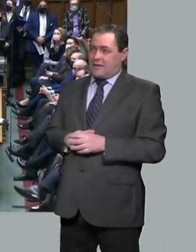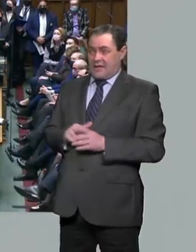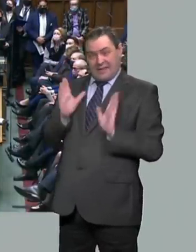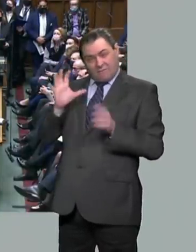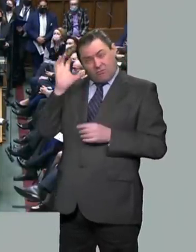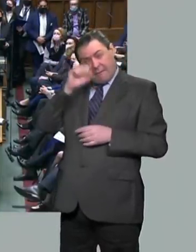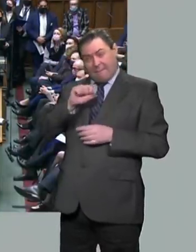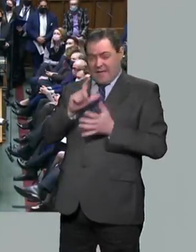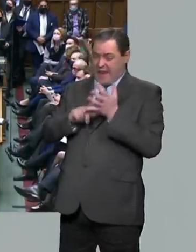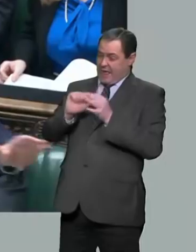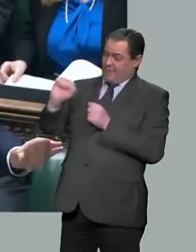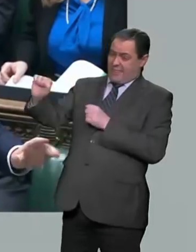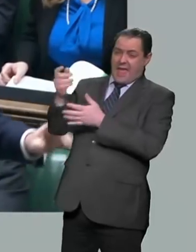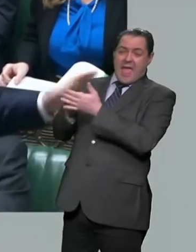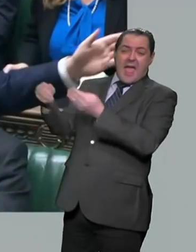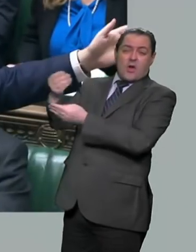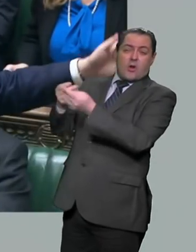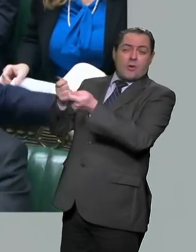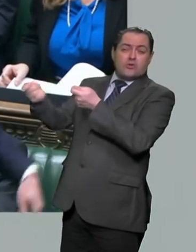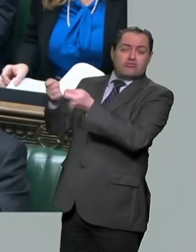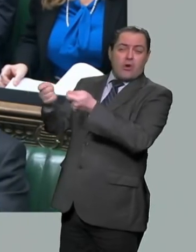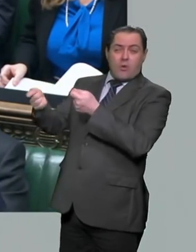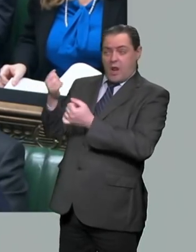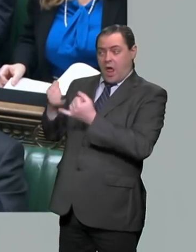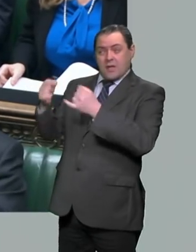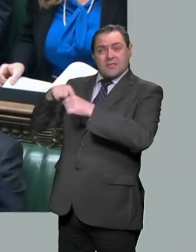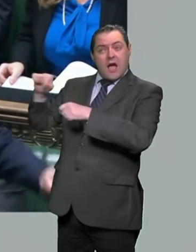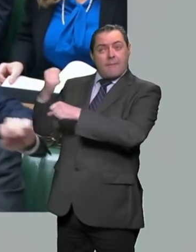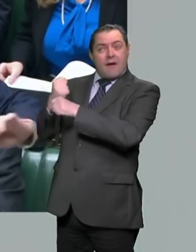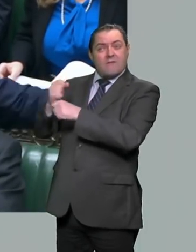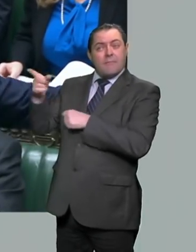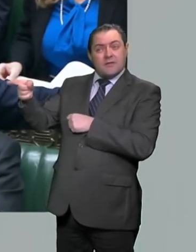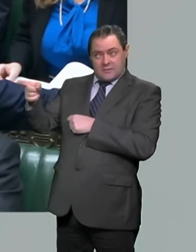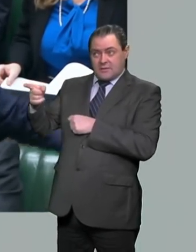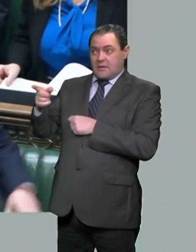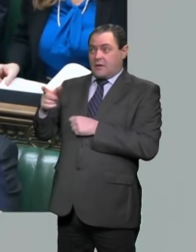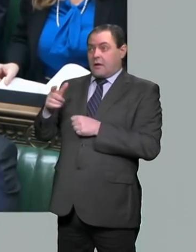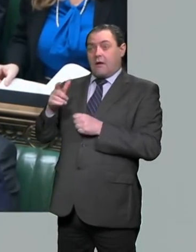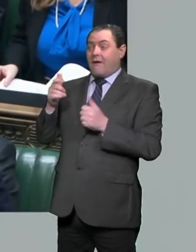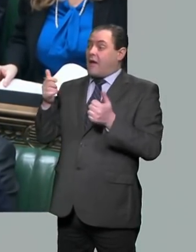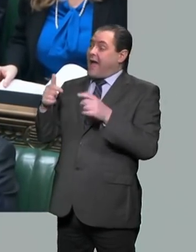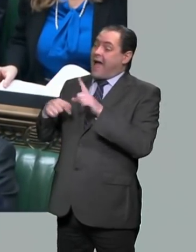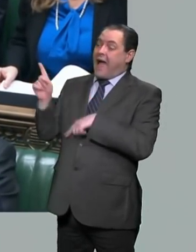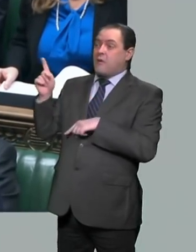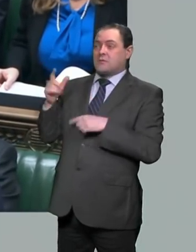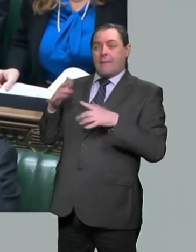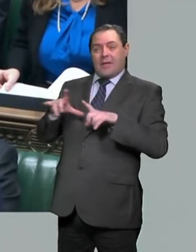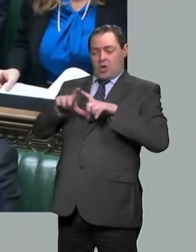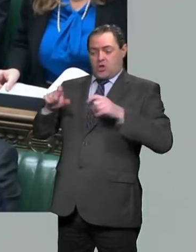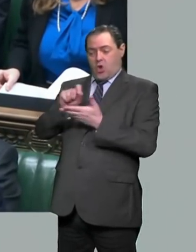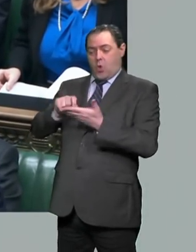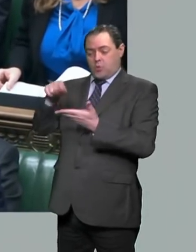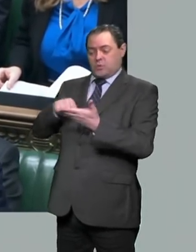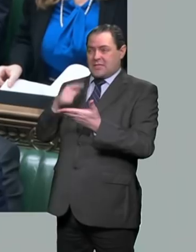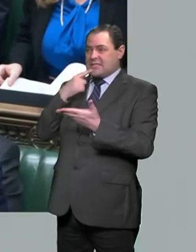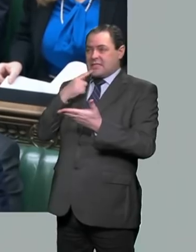know about Labour economics, never forget the last time they were in office, Mr. Speaker, when they were finally booted out, they left a note saying there's